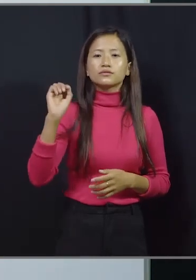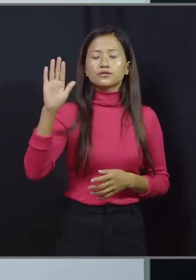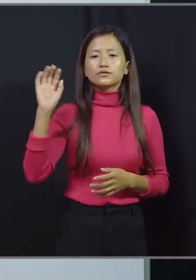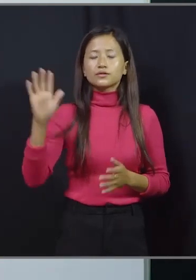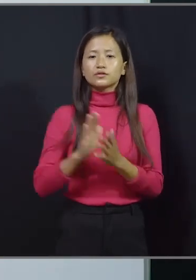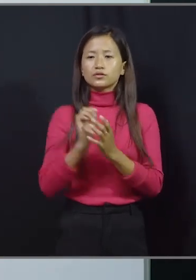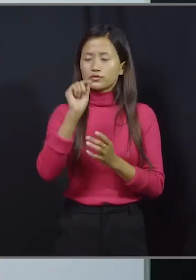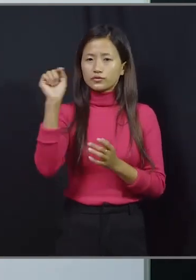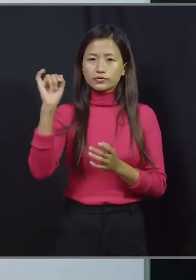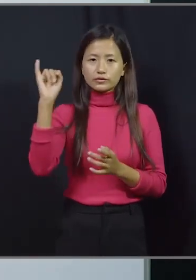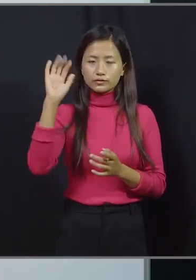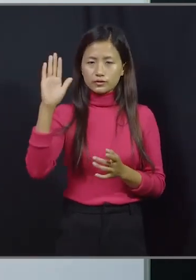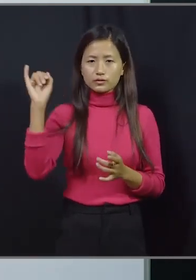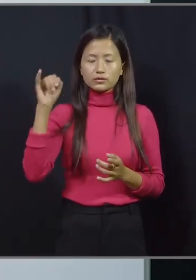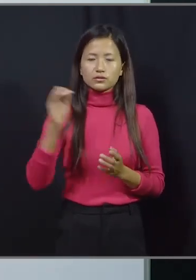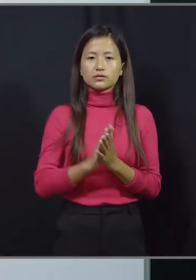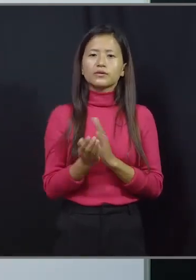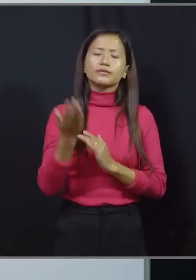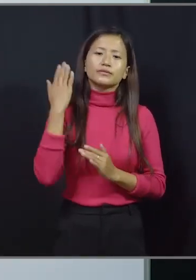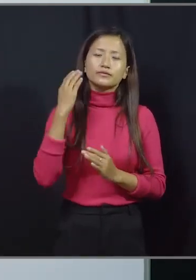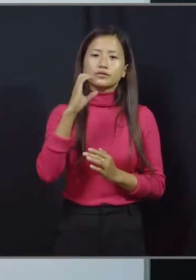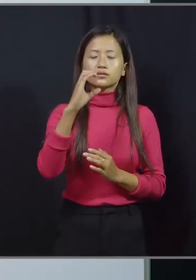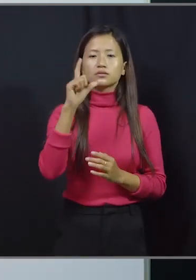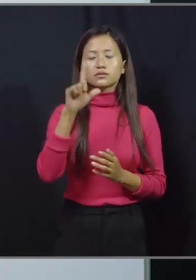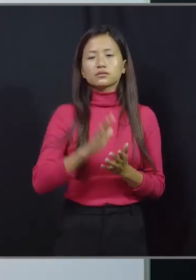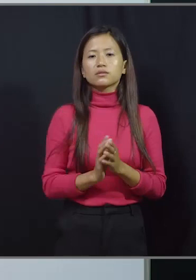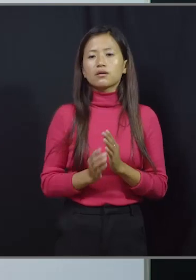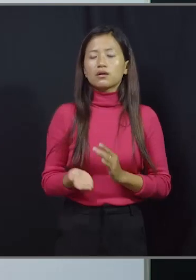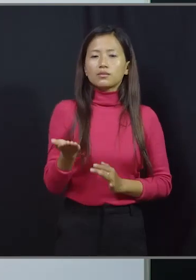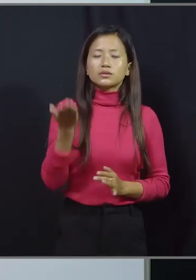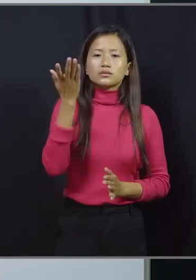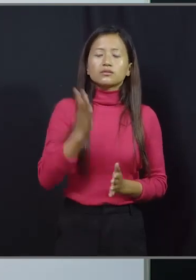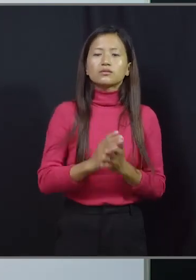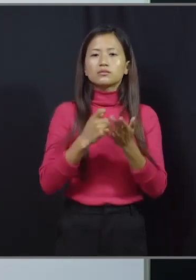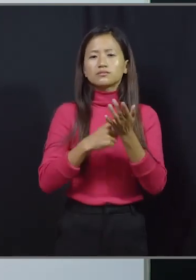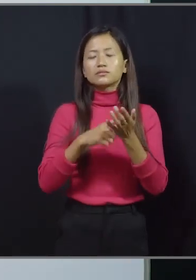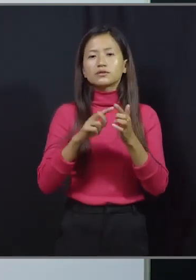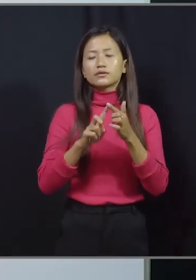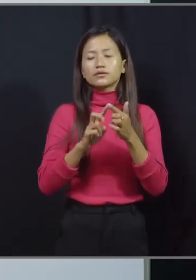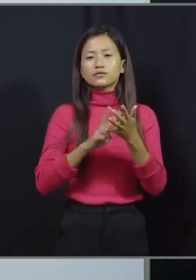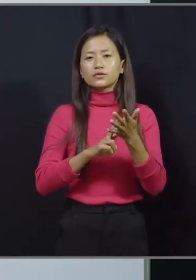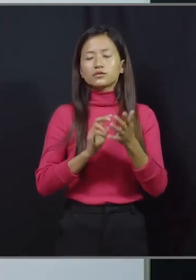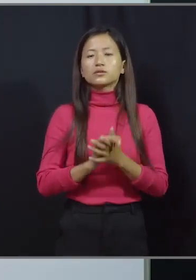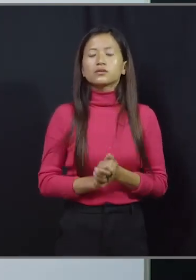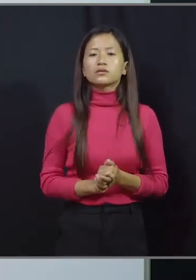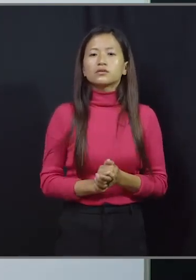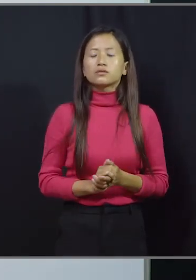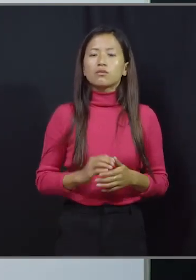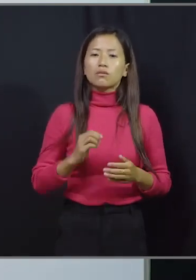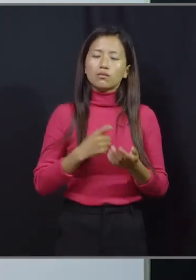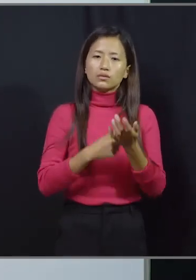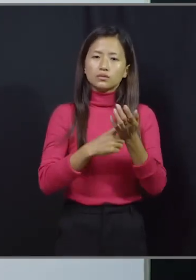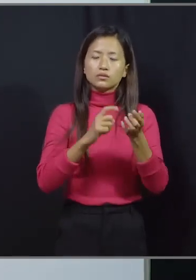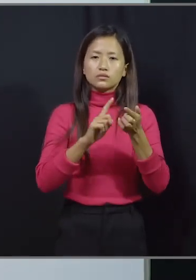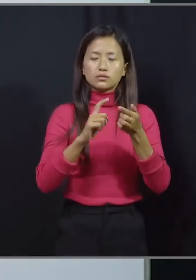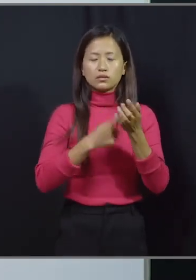already discussed in the previous class. All those are an uprising or a revolution or a revolt